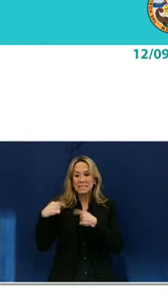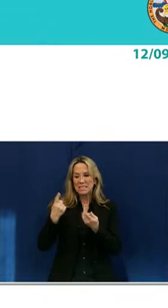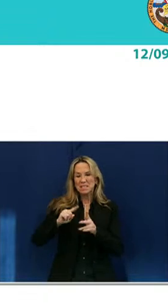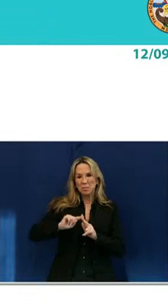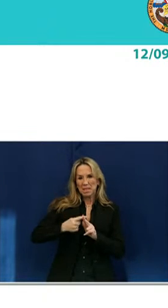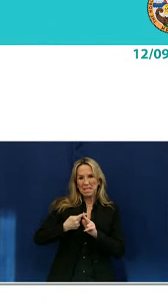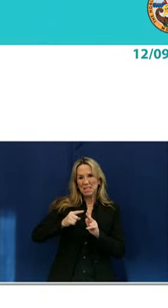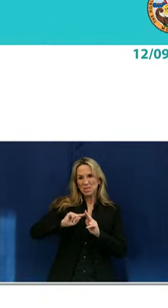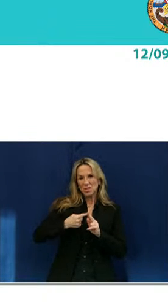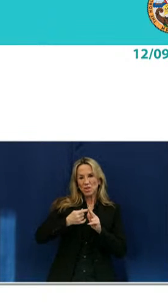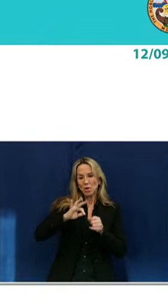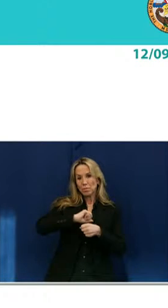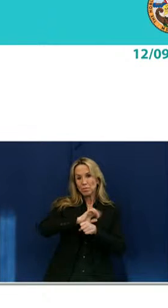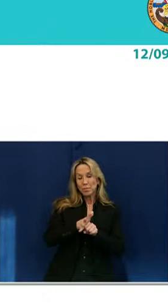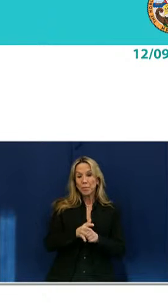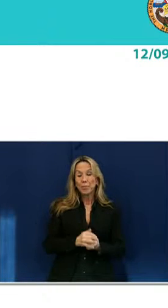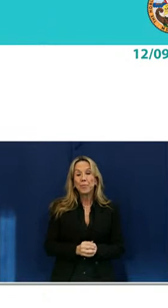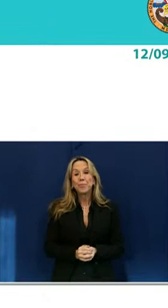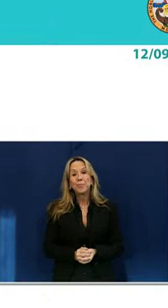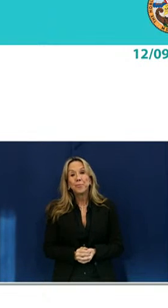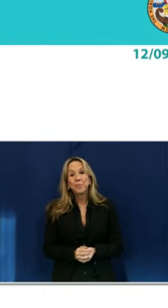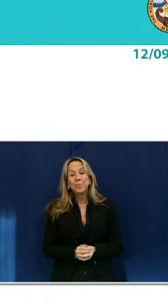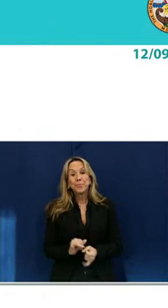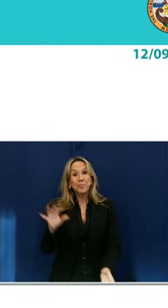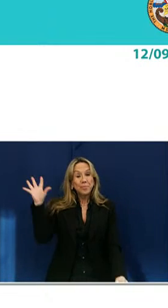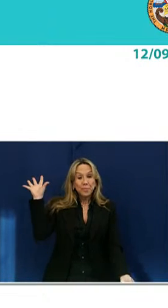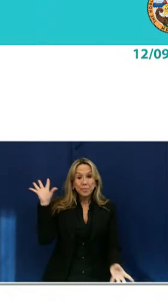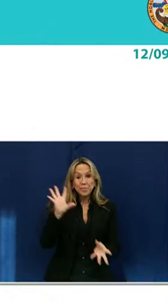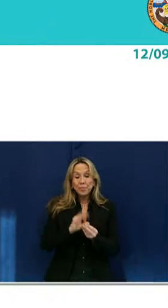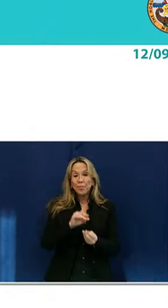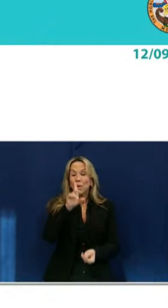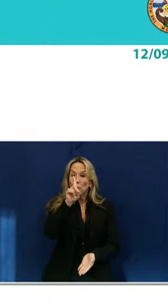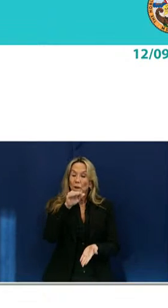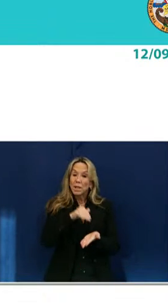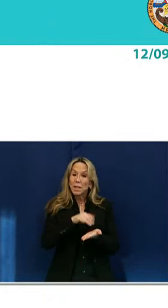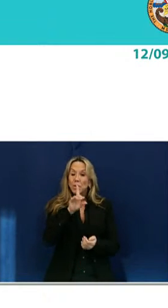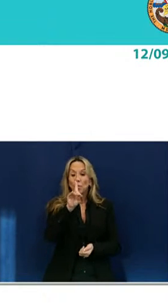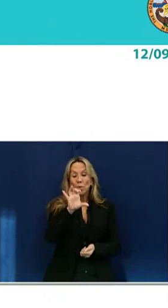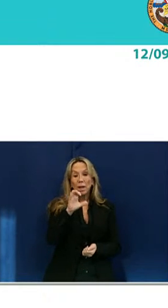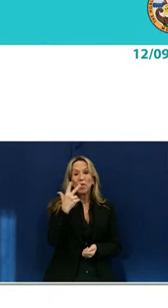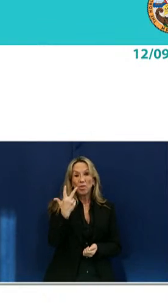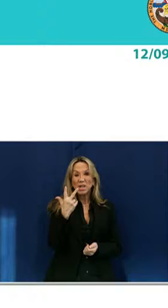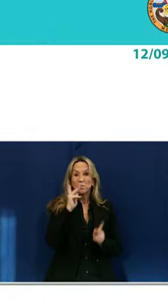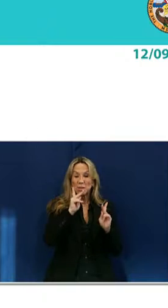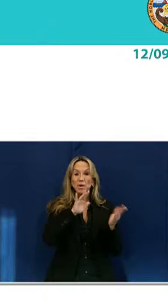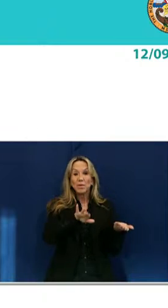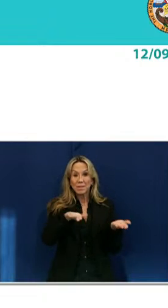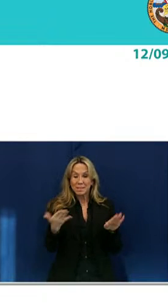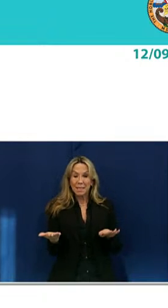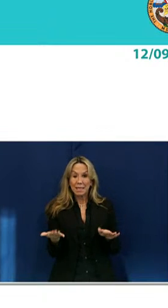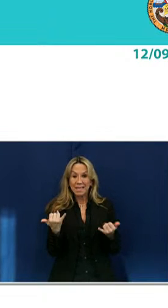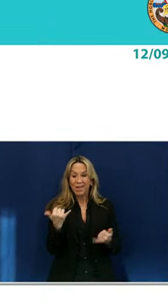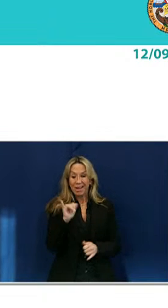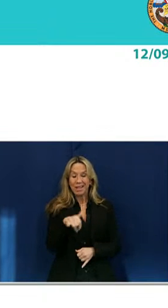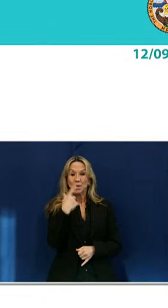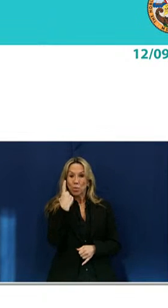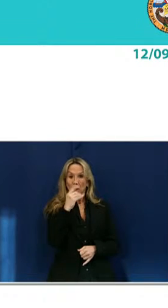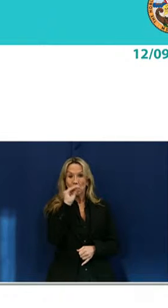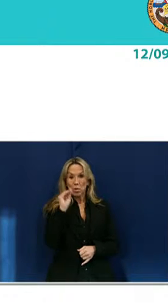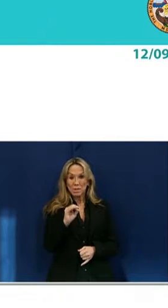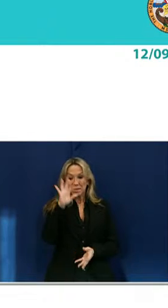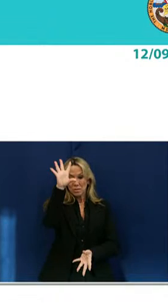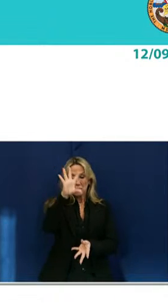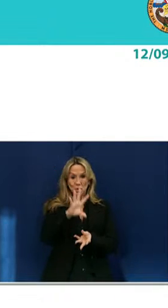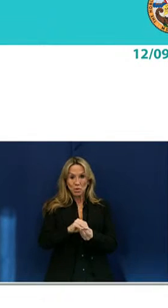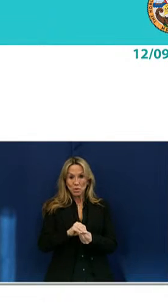pandemic. The total number of cases, again, includes 1,103 deaths, representing 1% of the total number